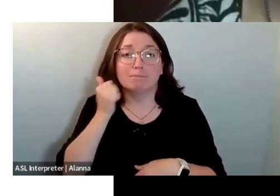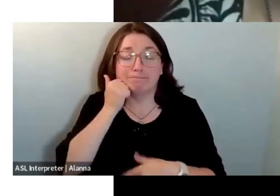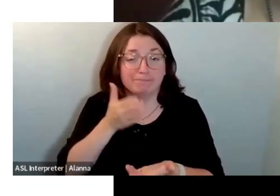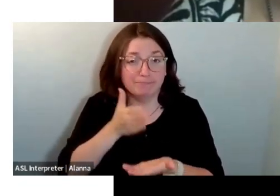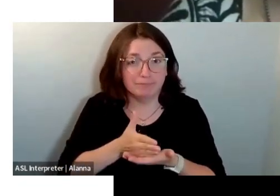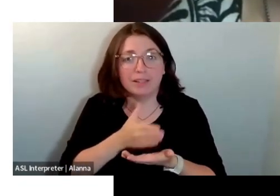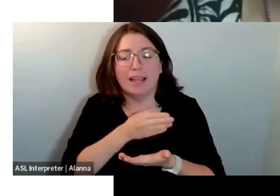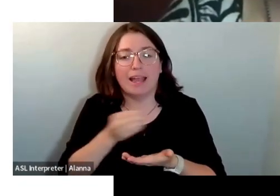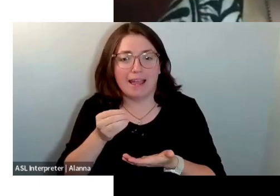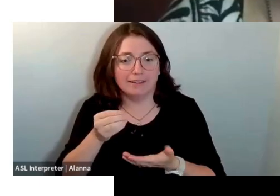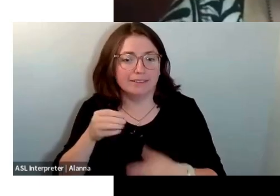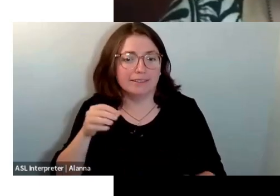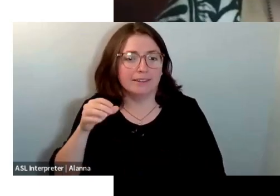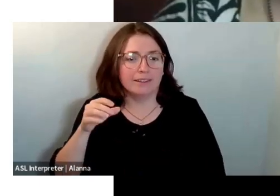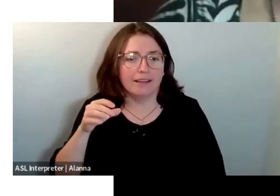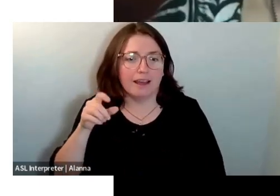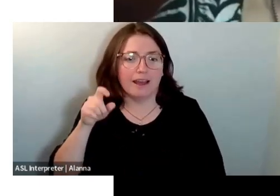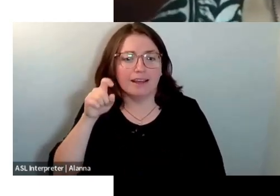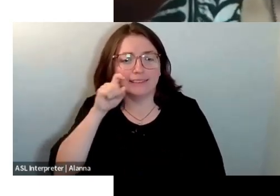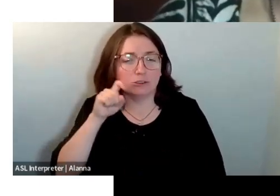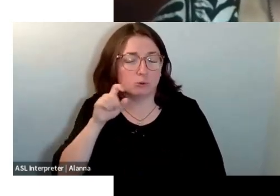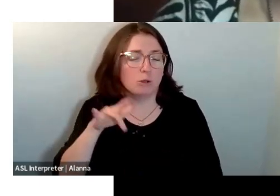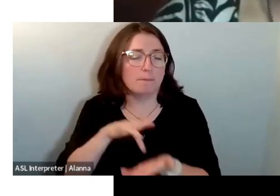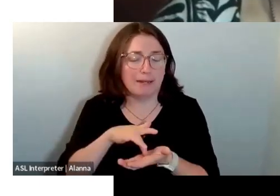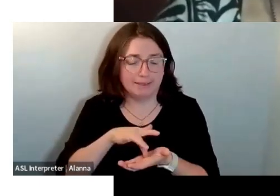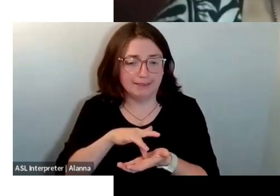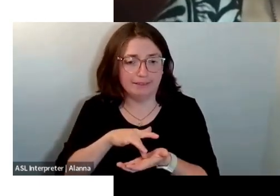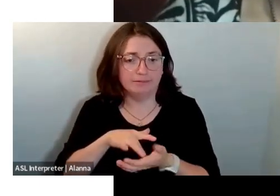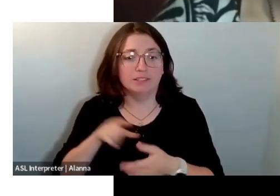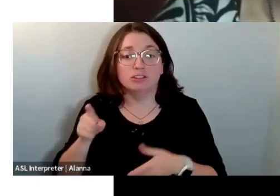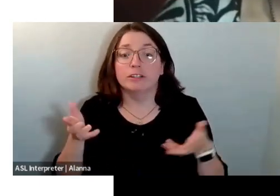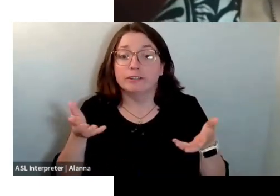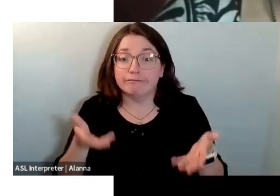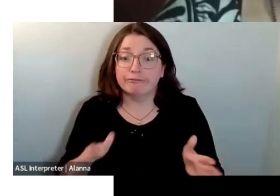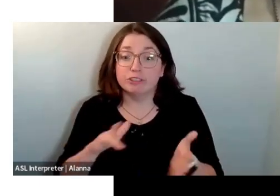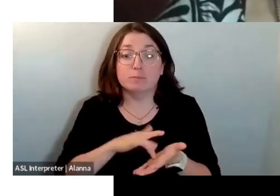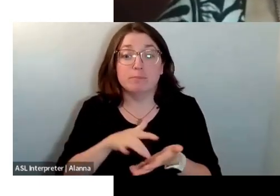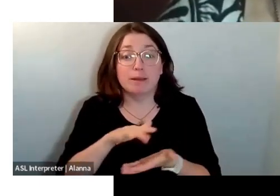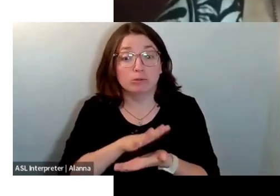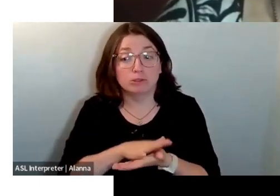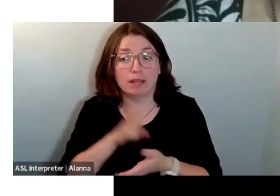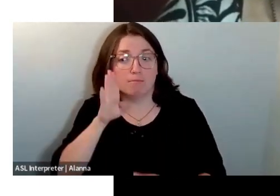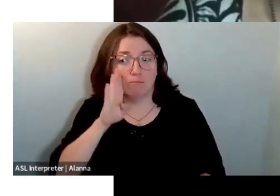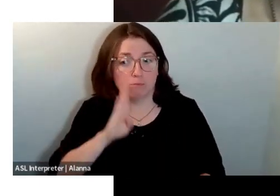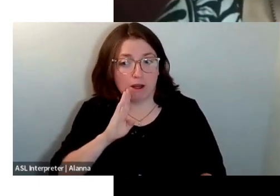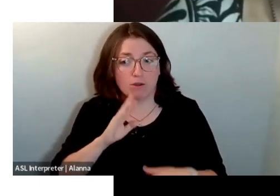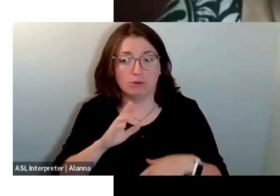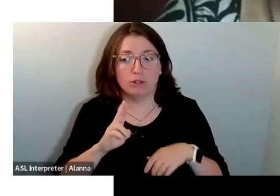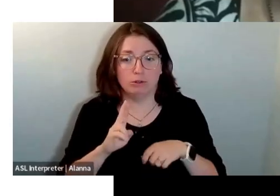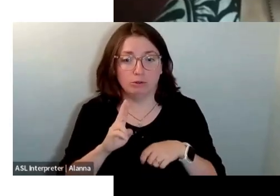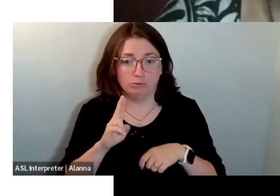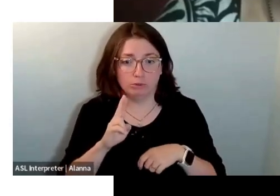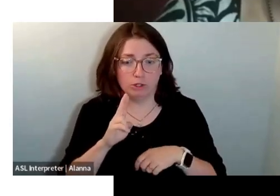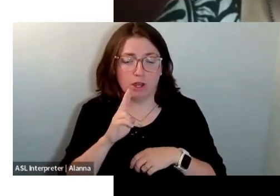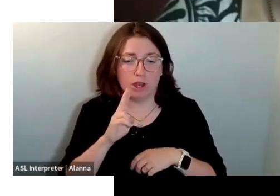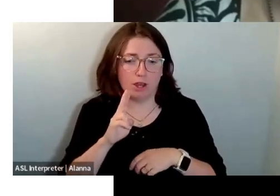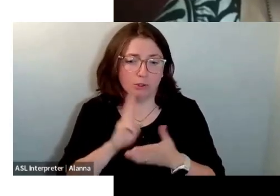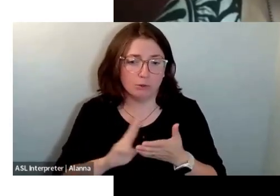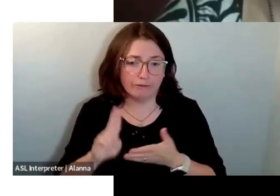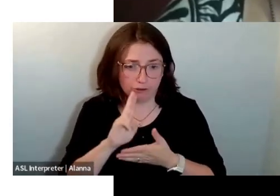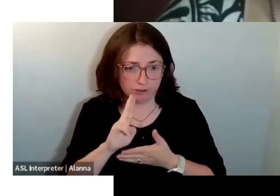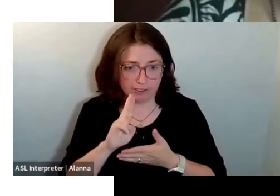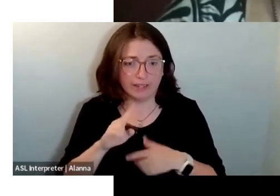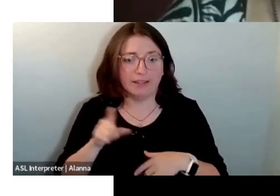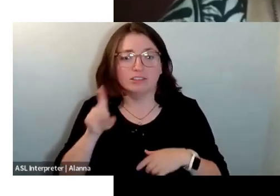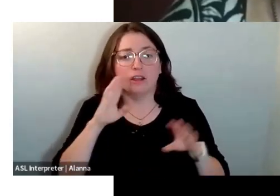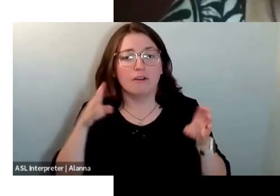medical school at Brown University and her family medicine residency at the University of Rochester, where she focused on the psychosocial aspects